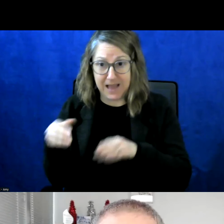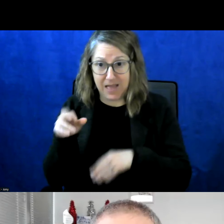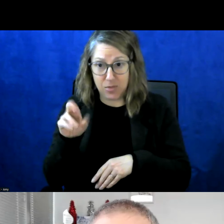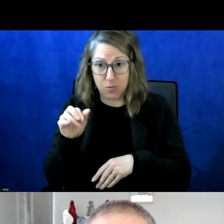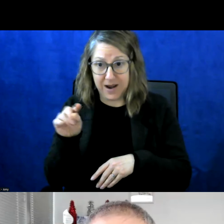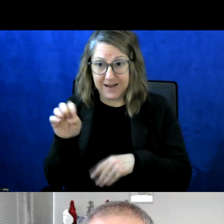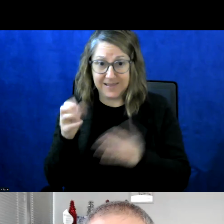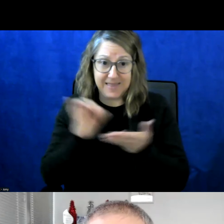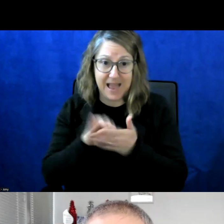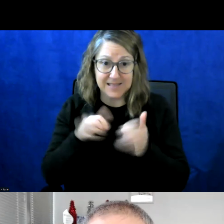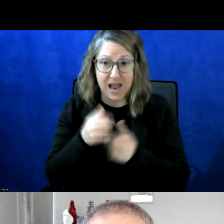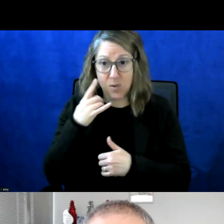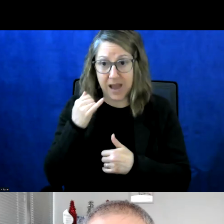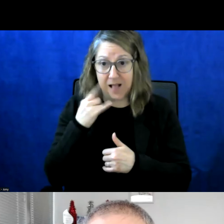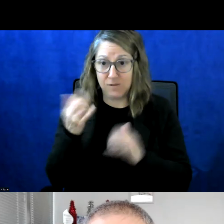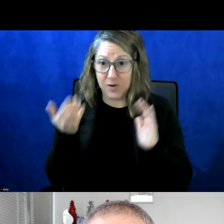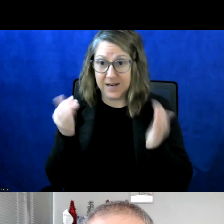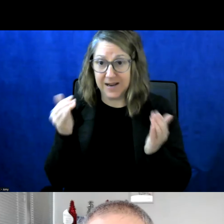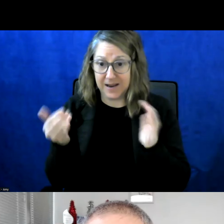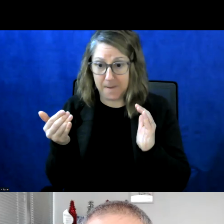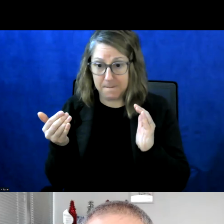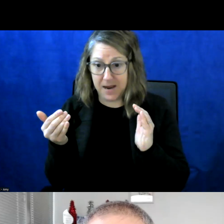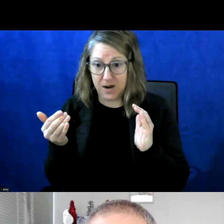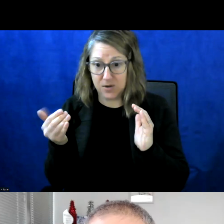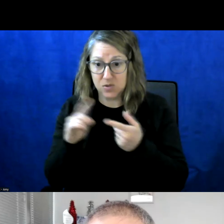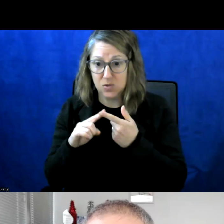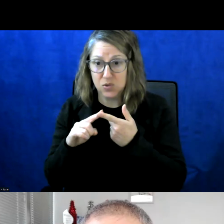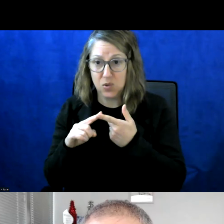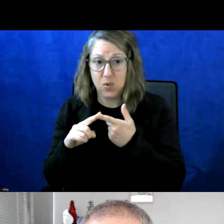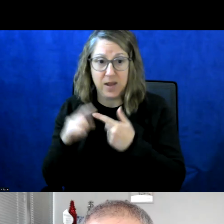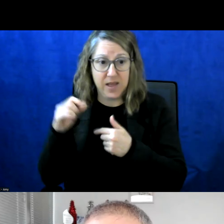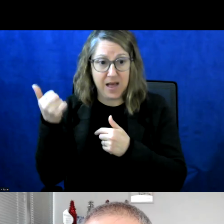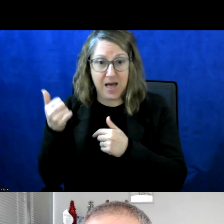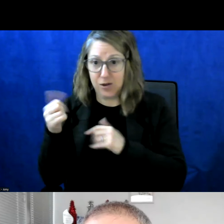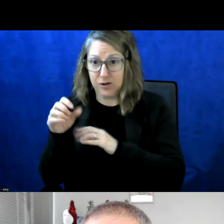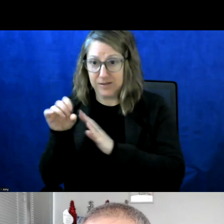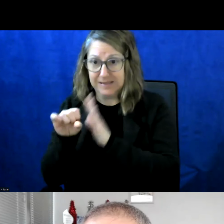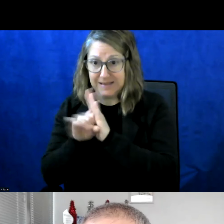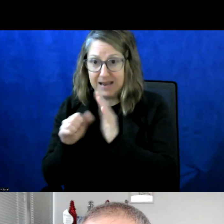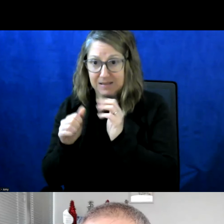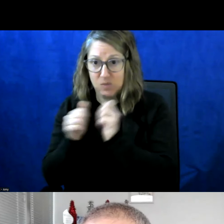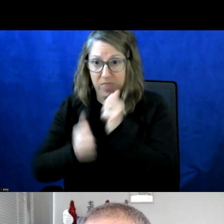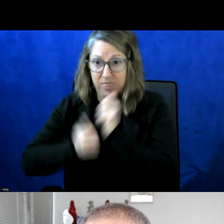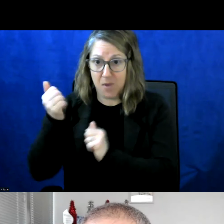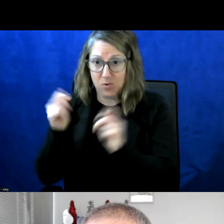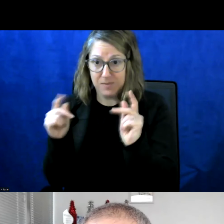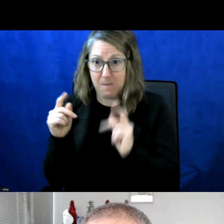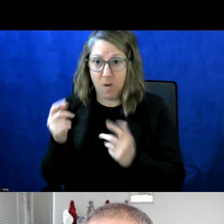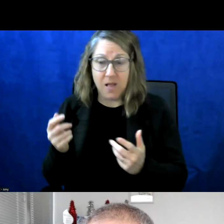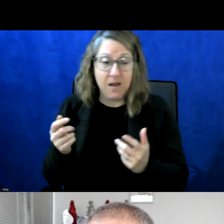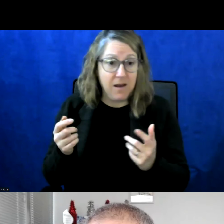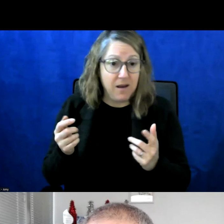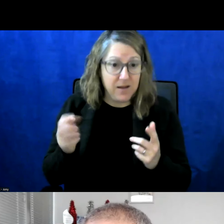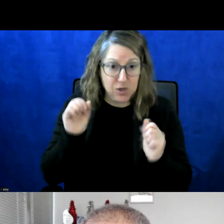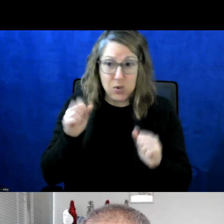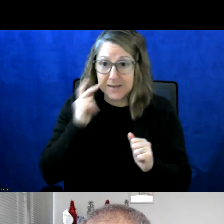comparing California to the most populous states in the country. And you can see that California